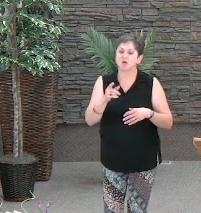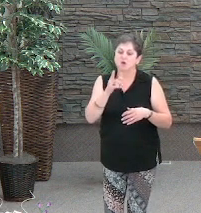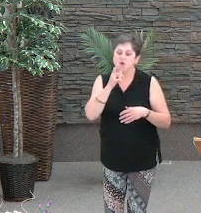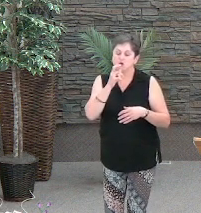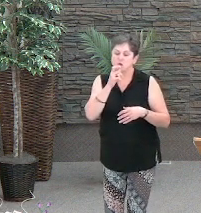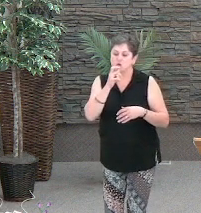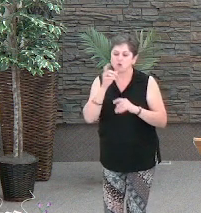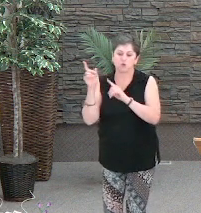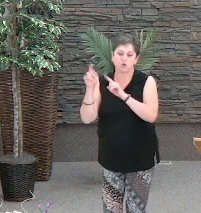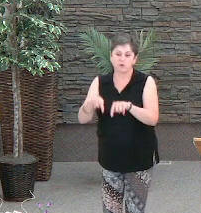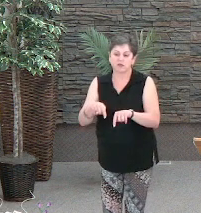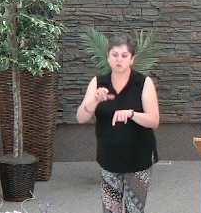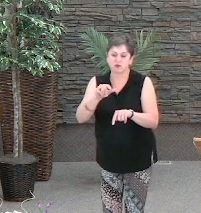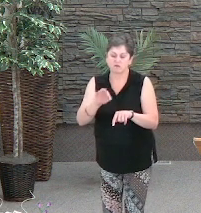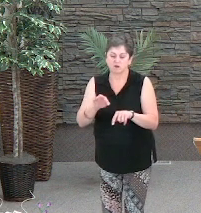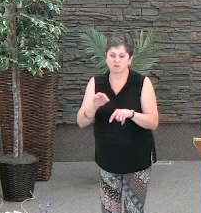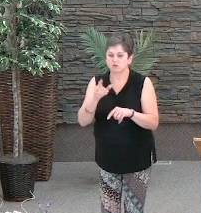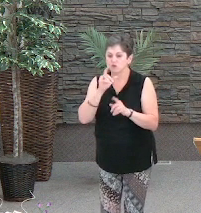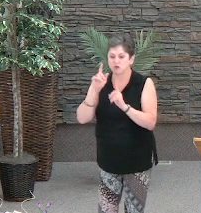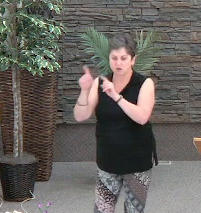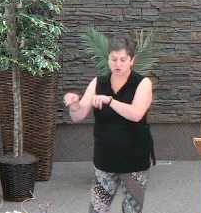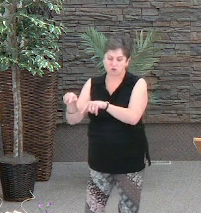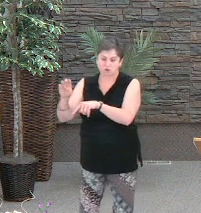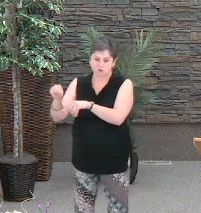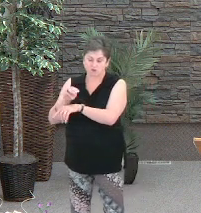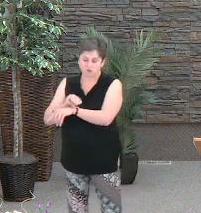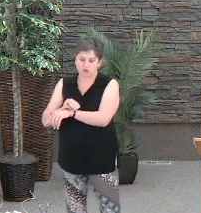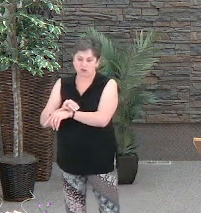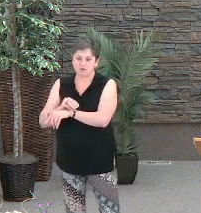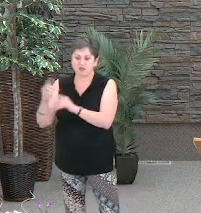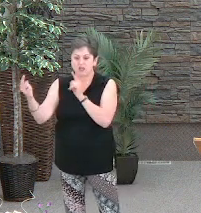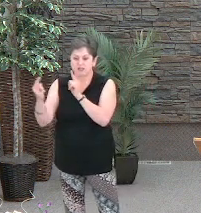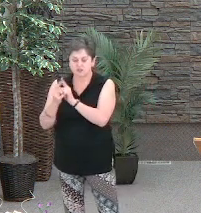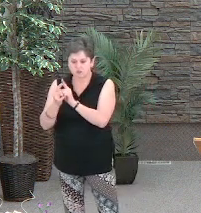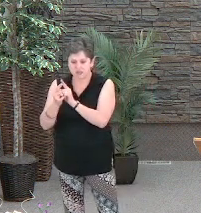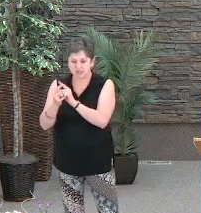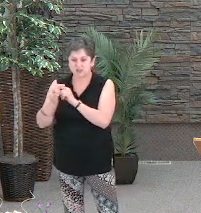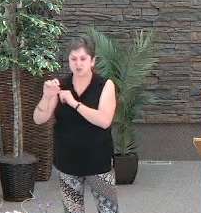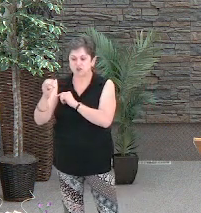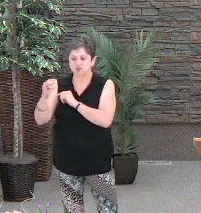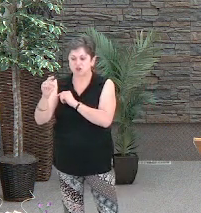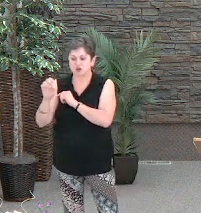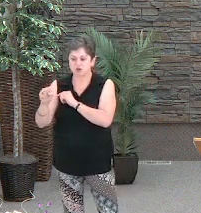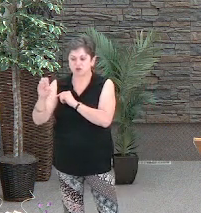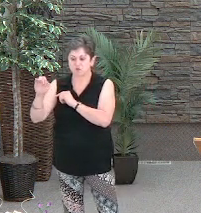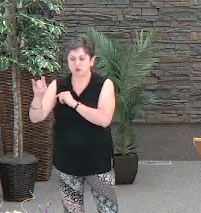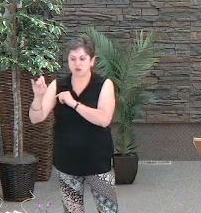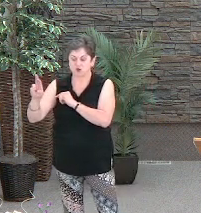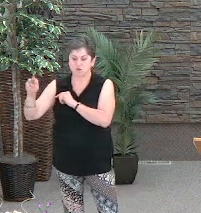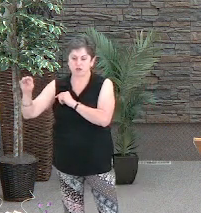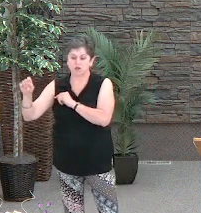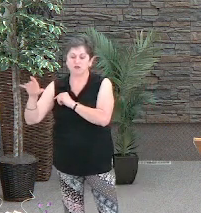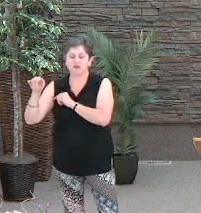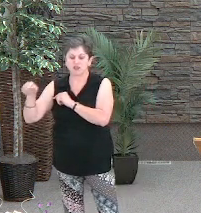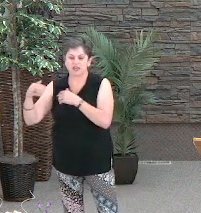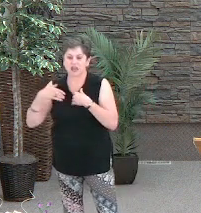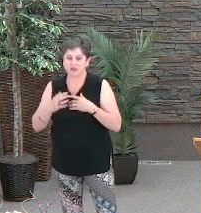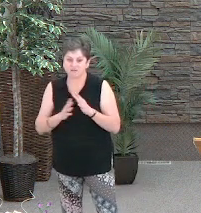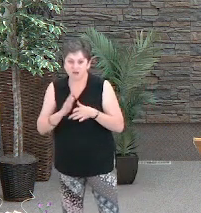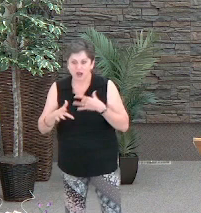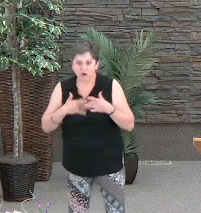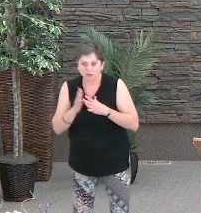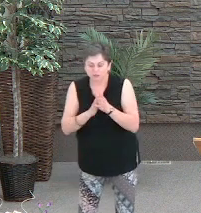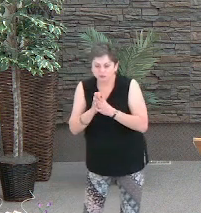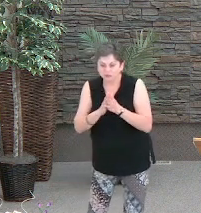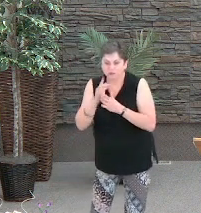got to meet in Missoula? They got to meet Charles Baker Middleton, who was the one who had that fiery